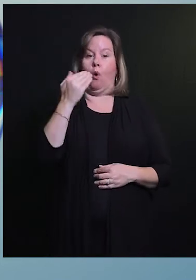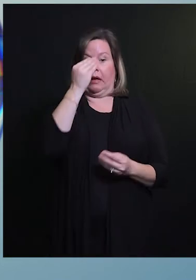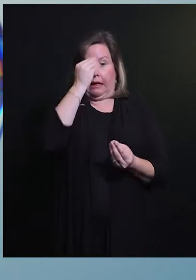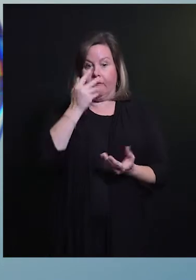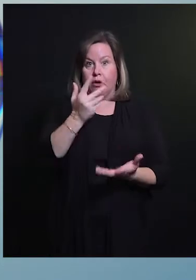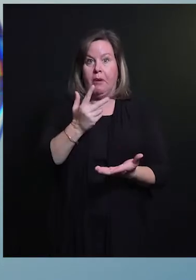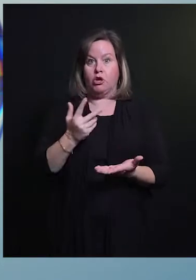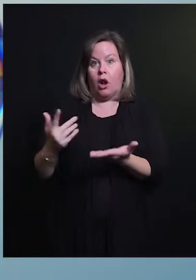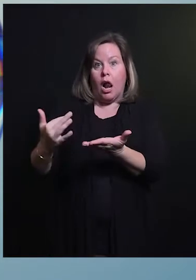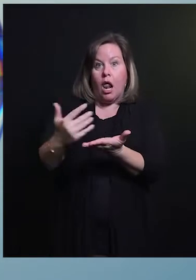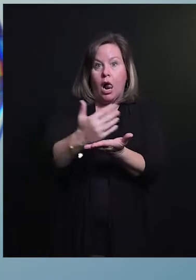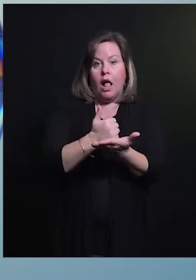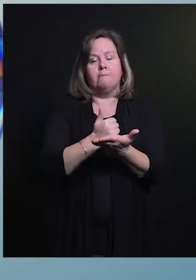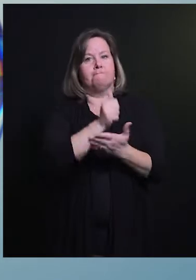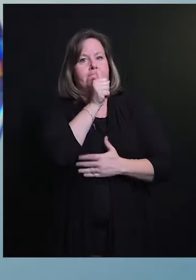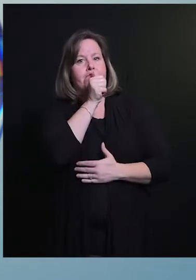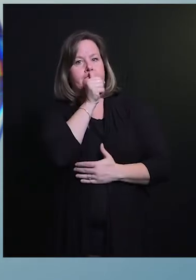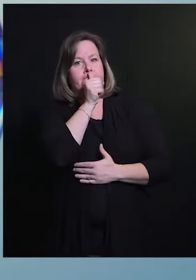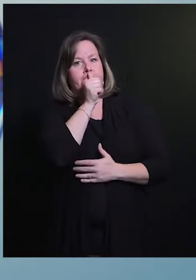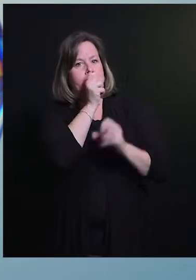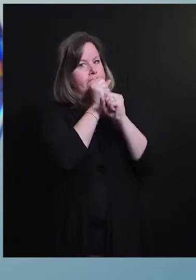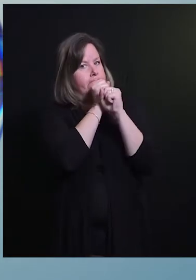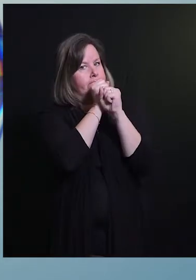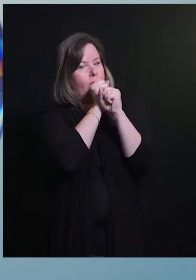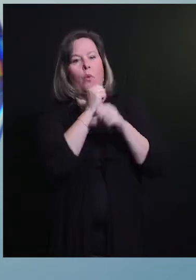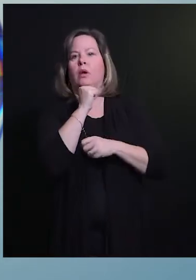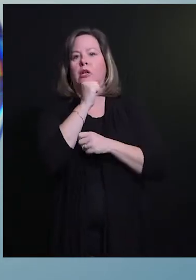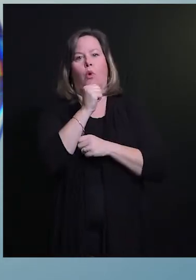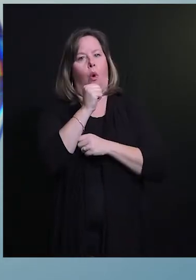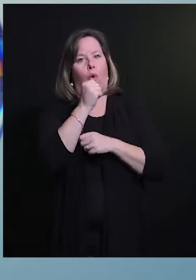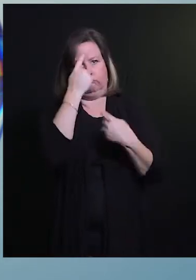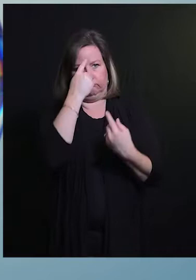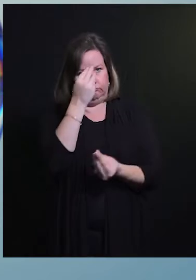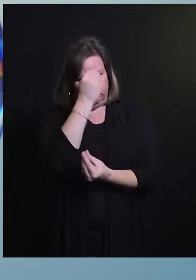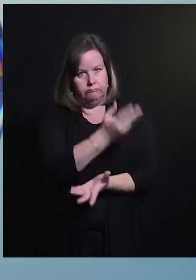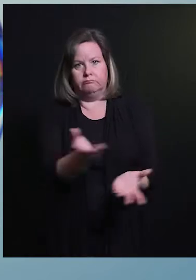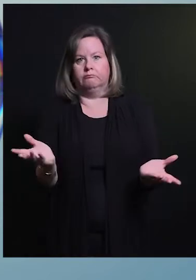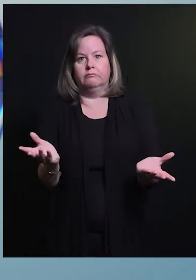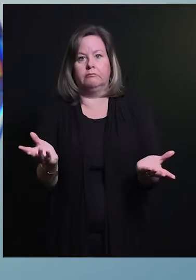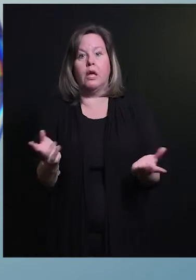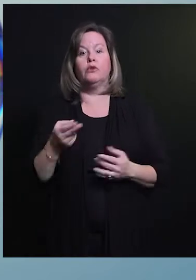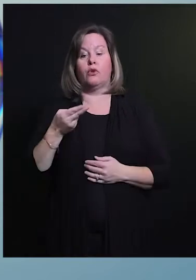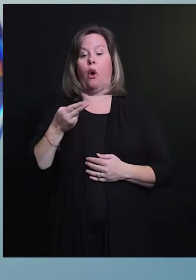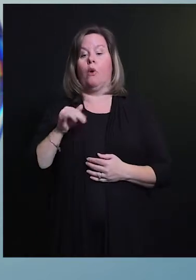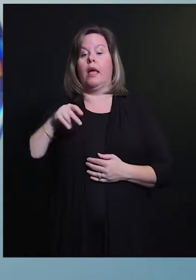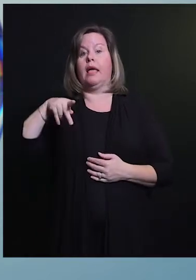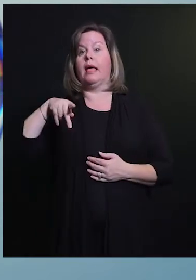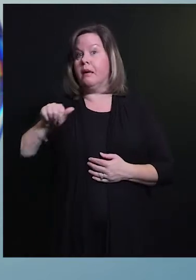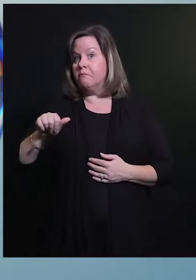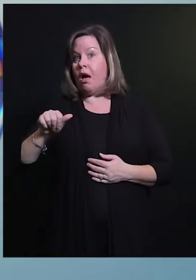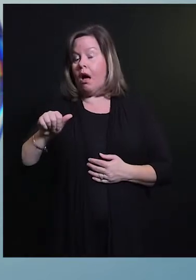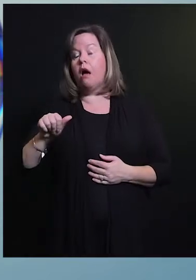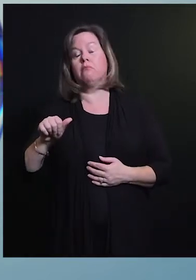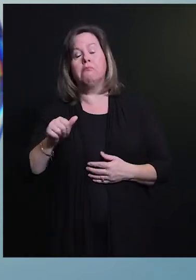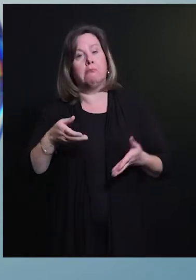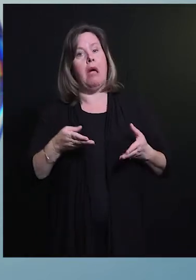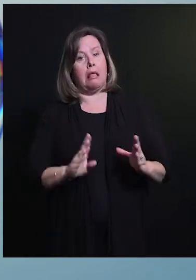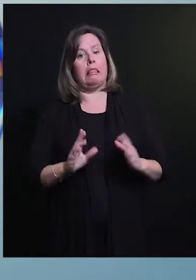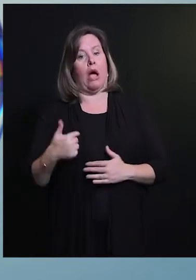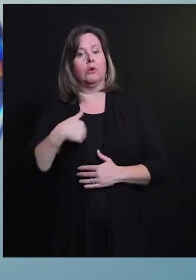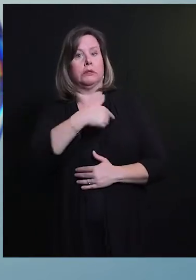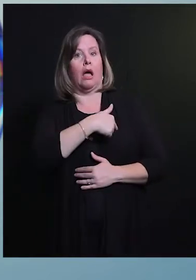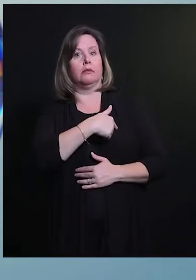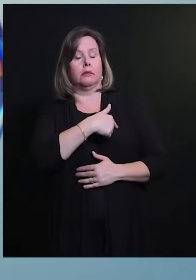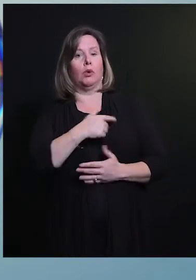anything that we collect is held confidential, and we don't share that with others. But HIPAA, the privacy rule, does allow public health departments